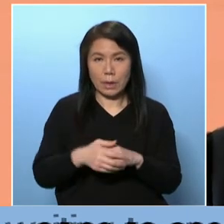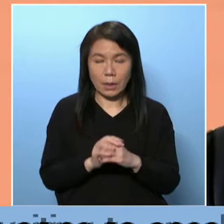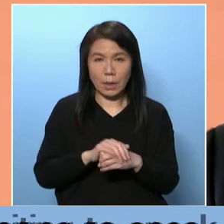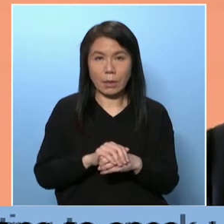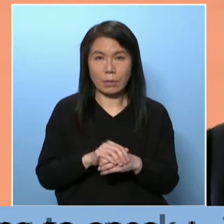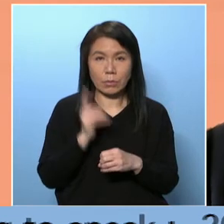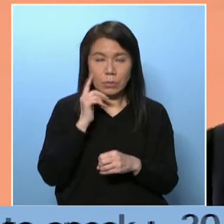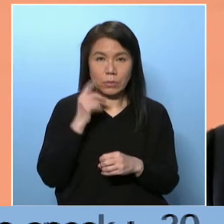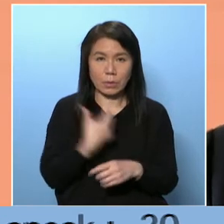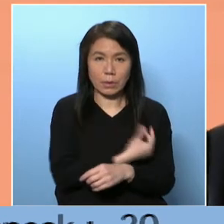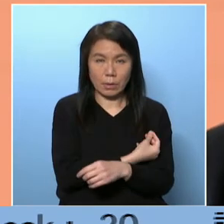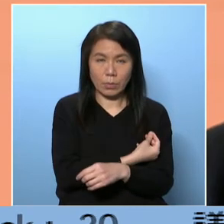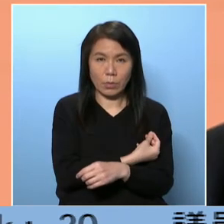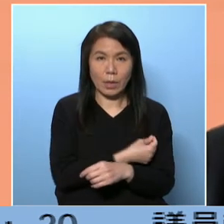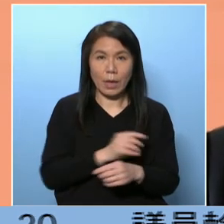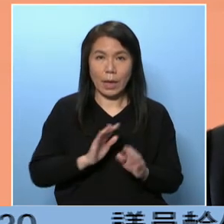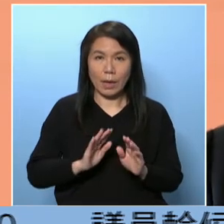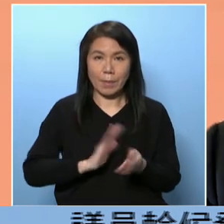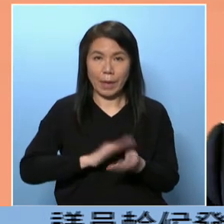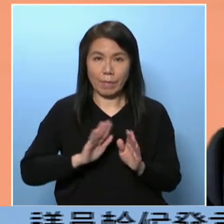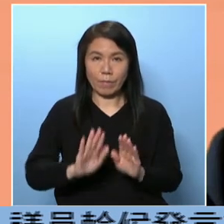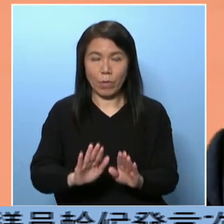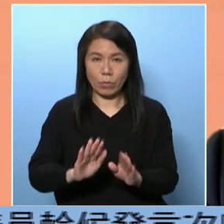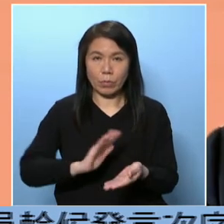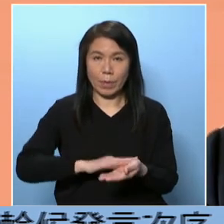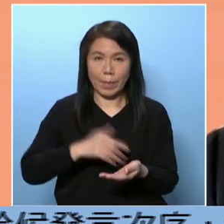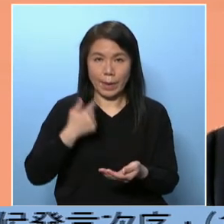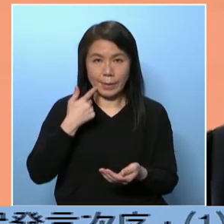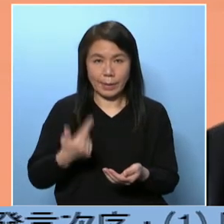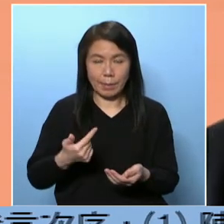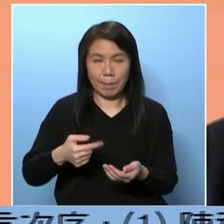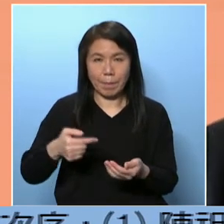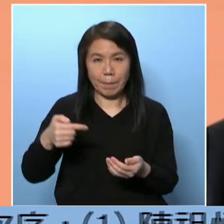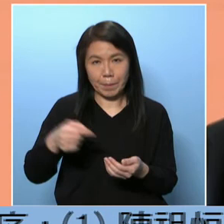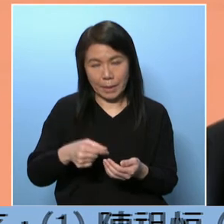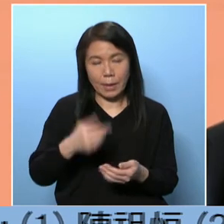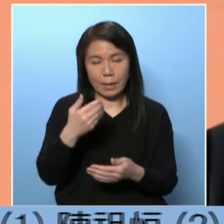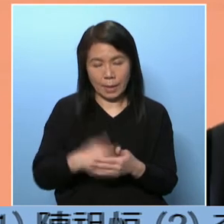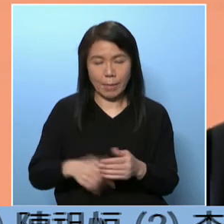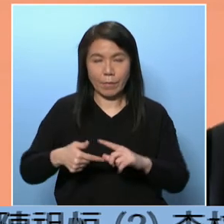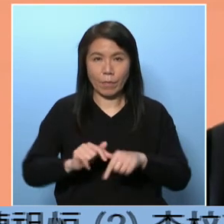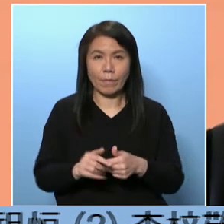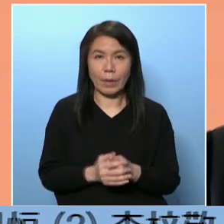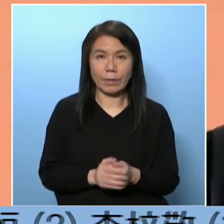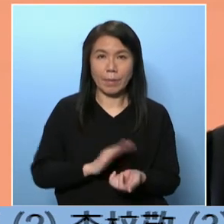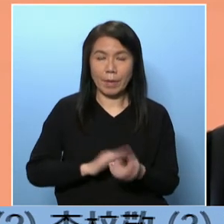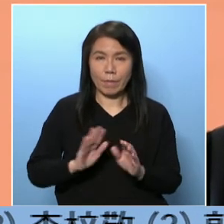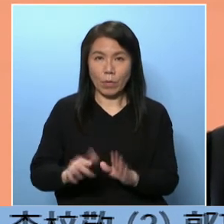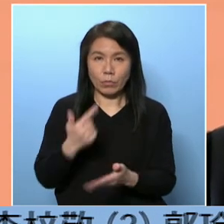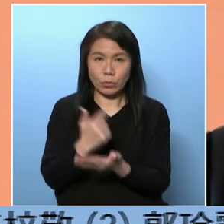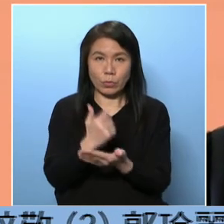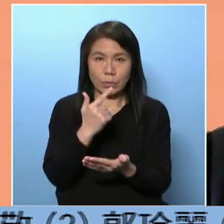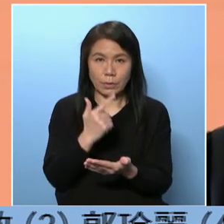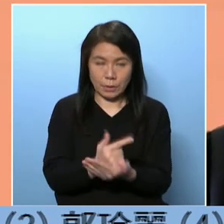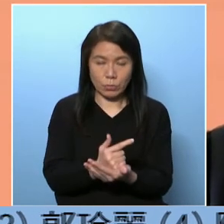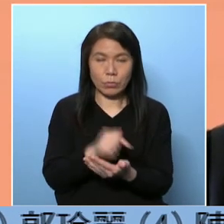facilities, because worldwide, we all know that vaccination is the most effective means to fight the